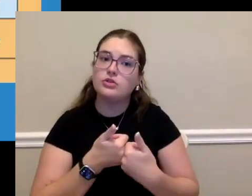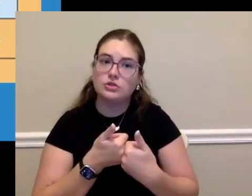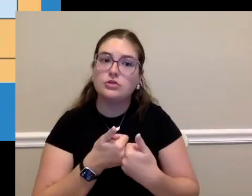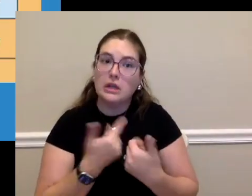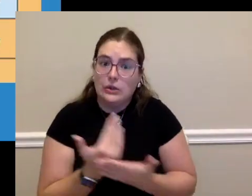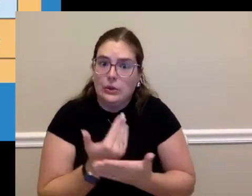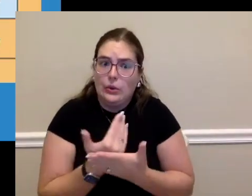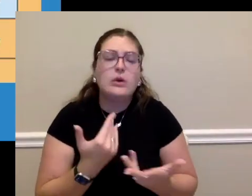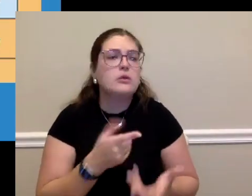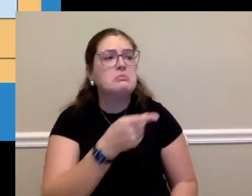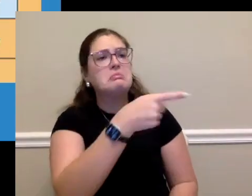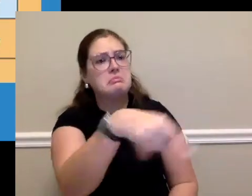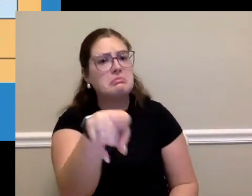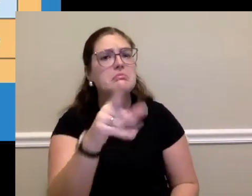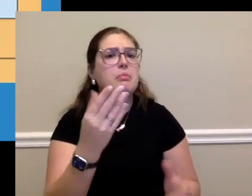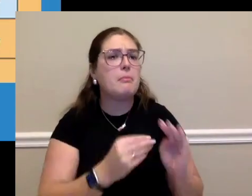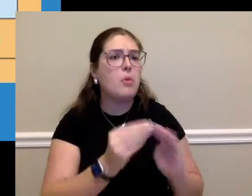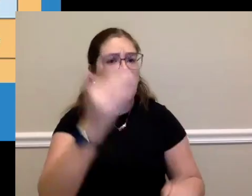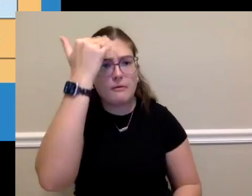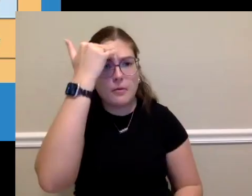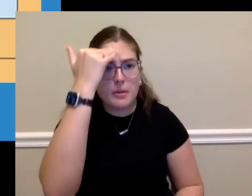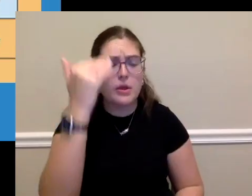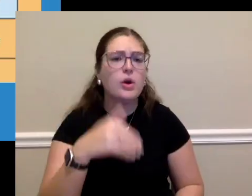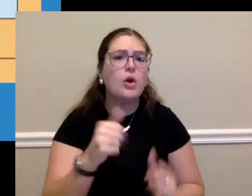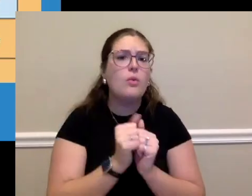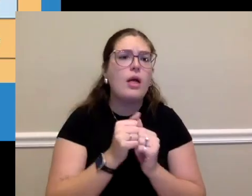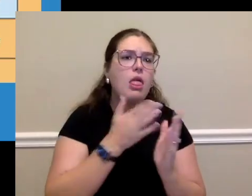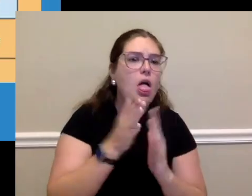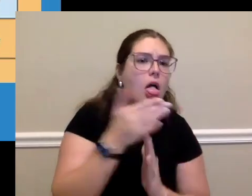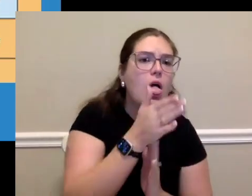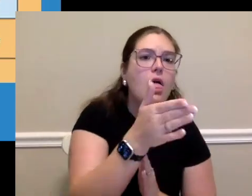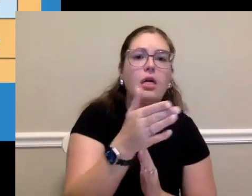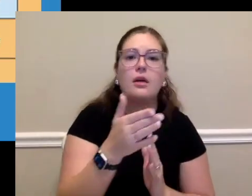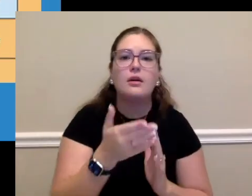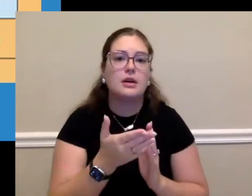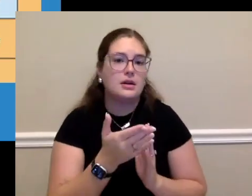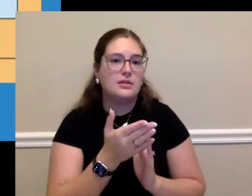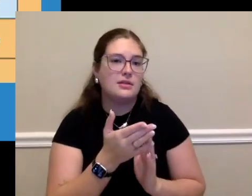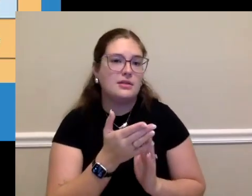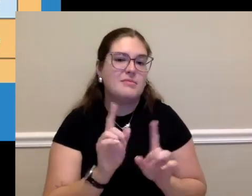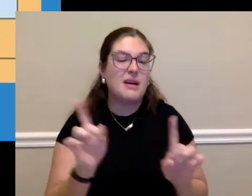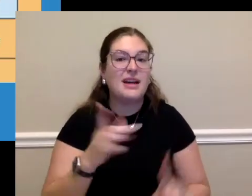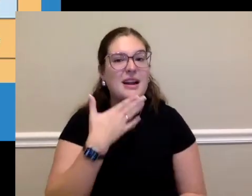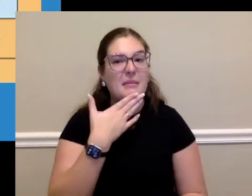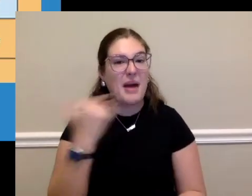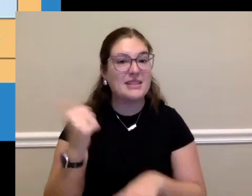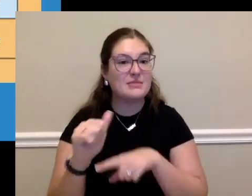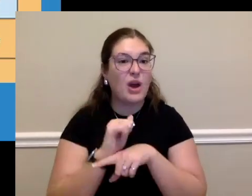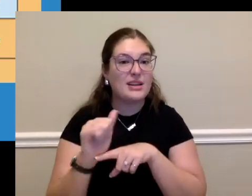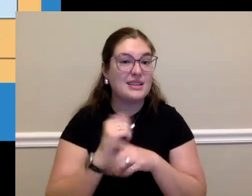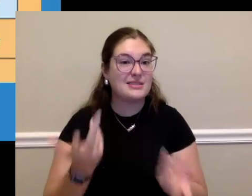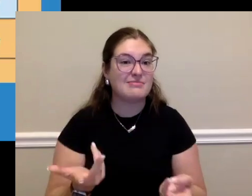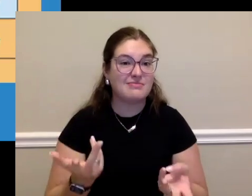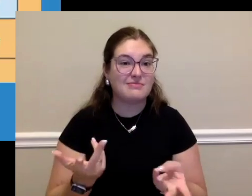some people, they may be more familiar with all the ins and outs and the nuances. I think best practice is to